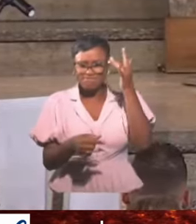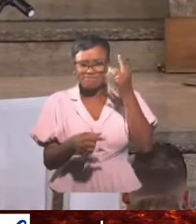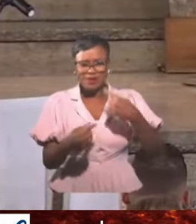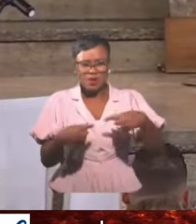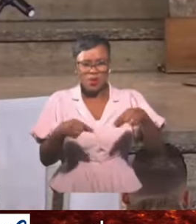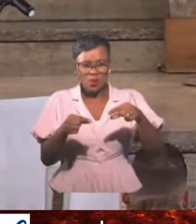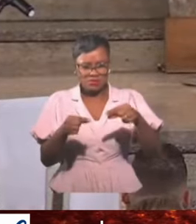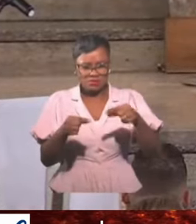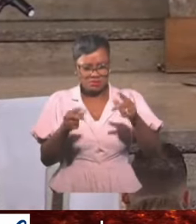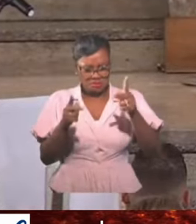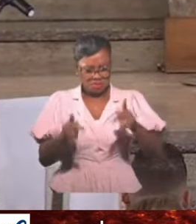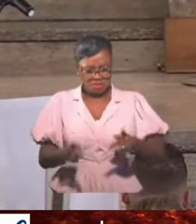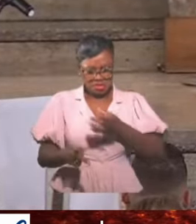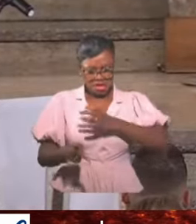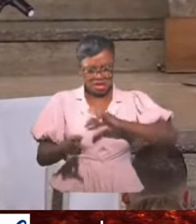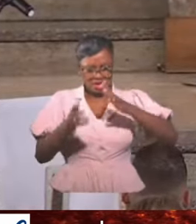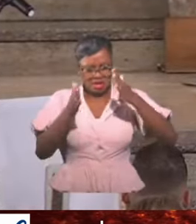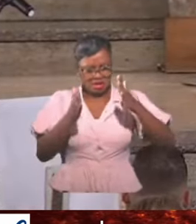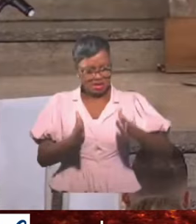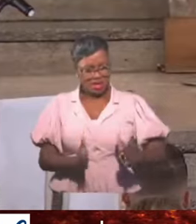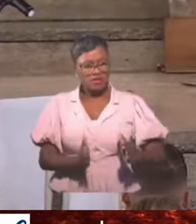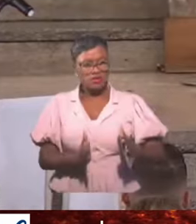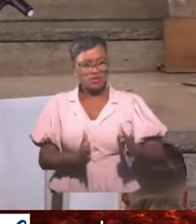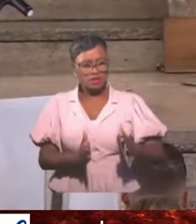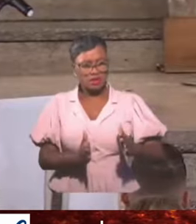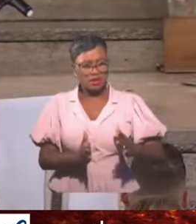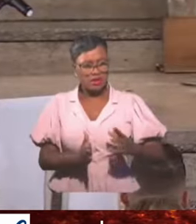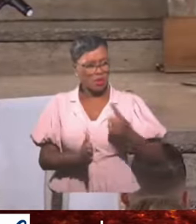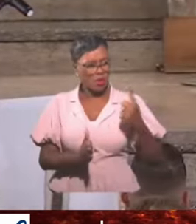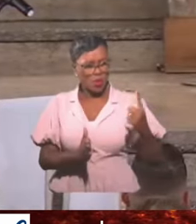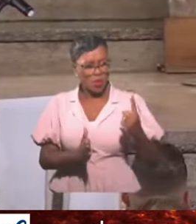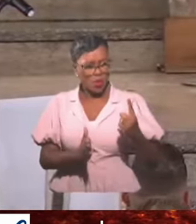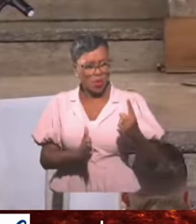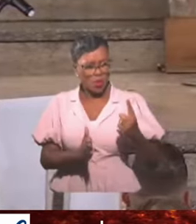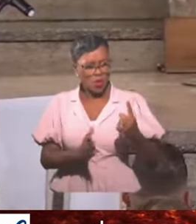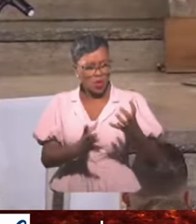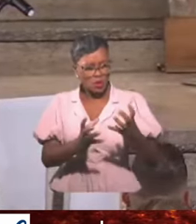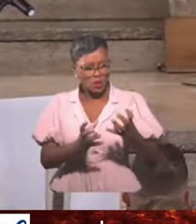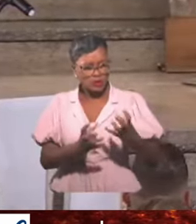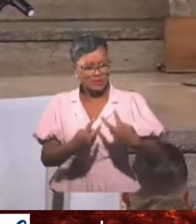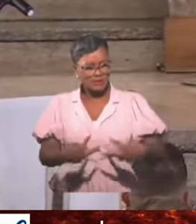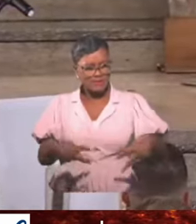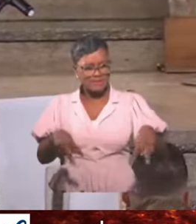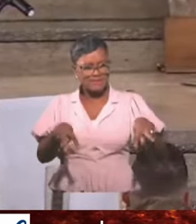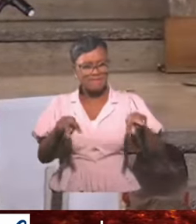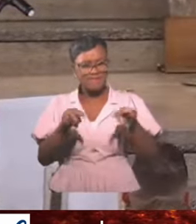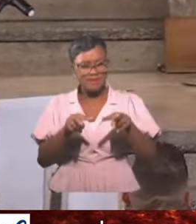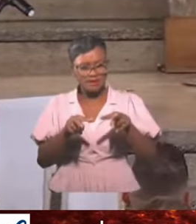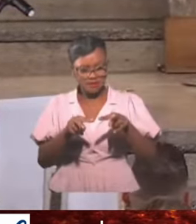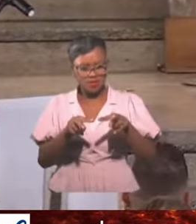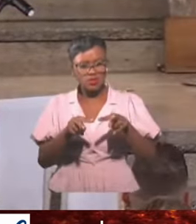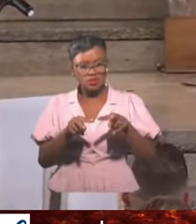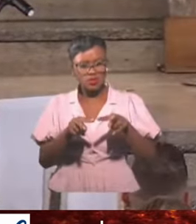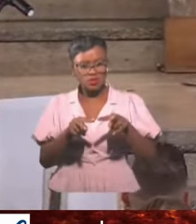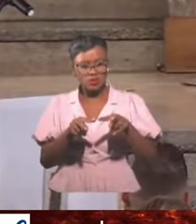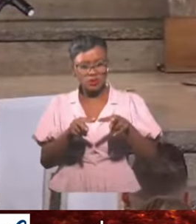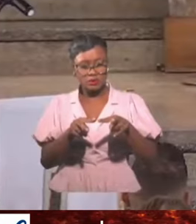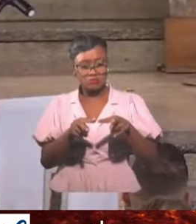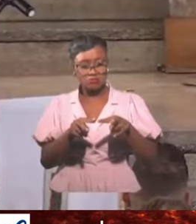character, as he stood for values that were unshakable for him and